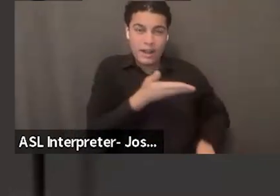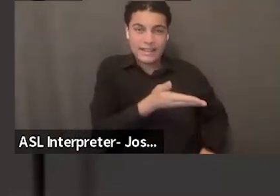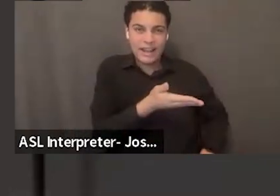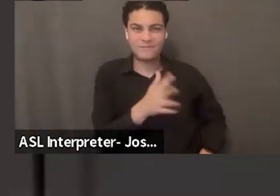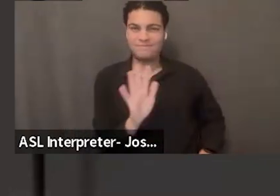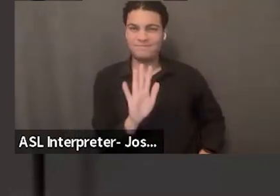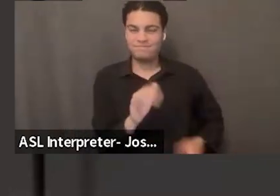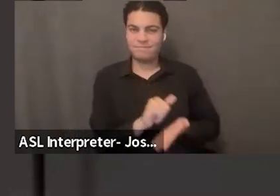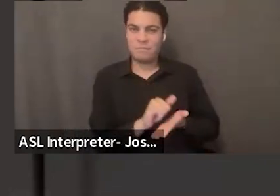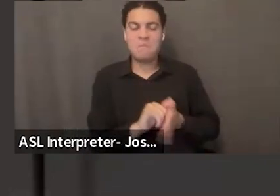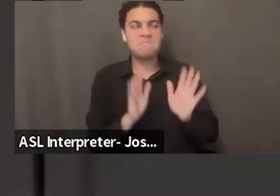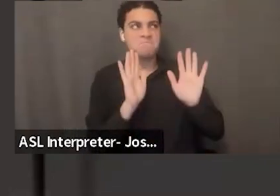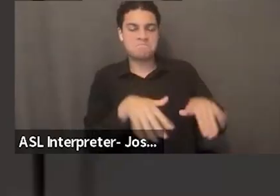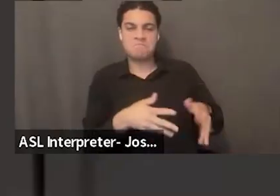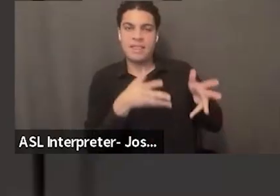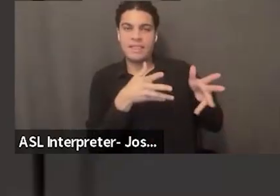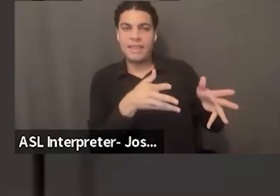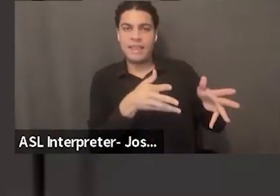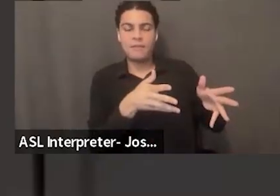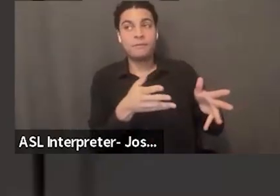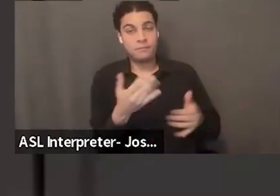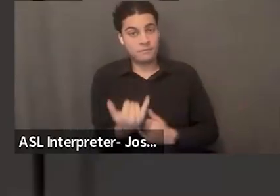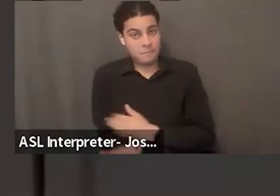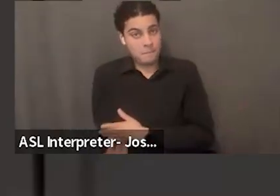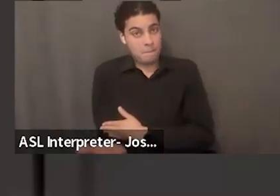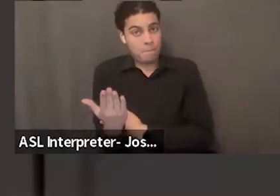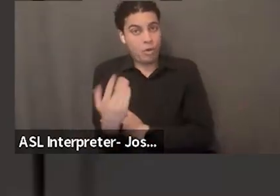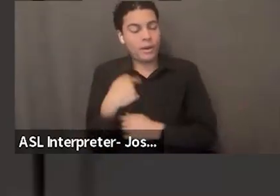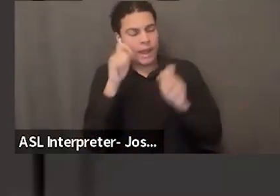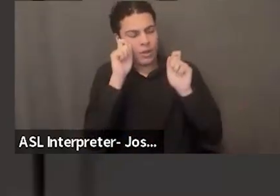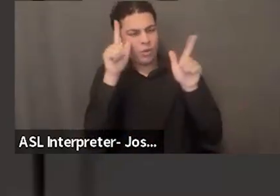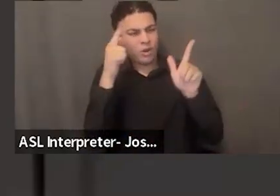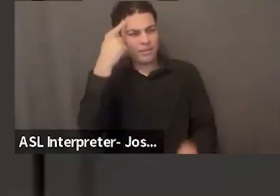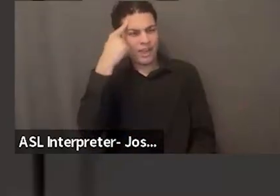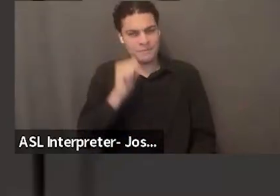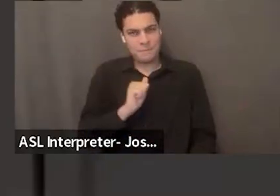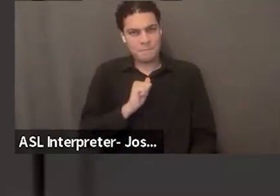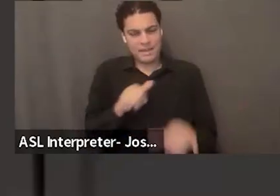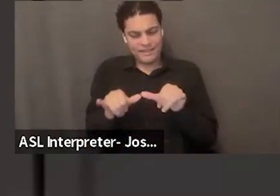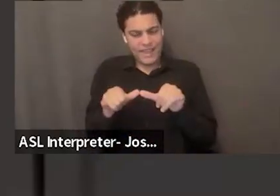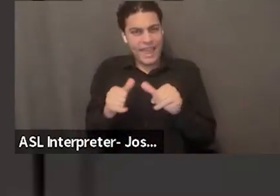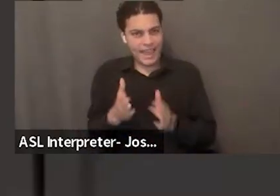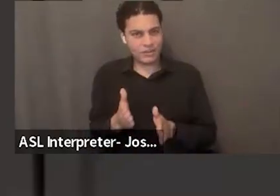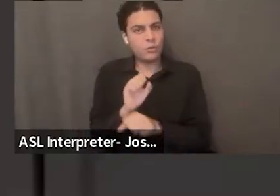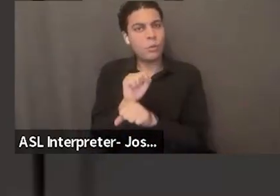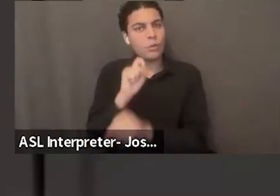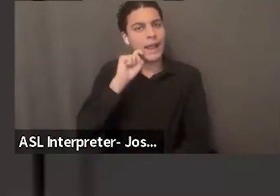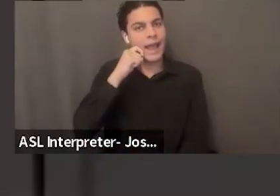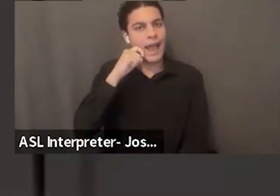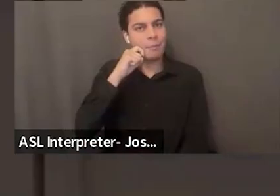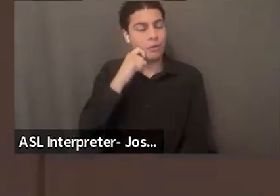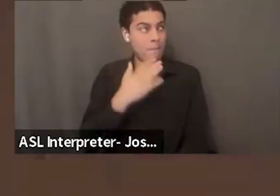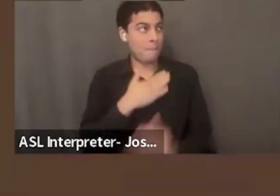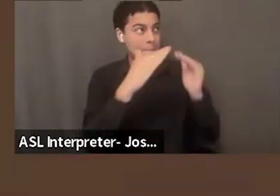me, managing a division at Apple with 37 patents, doesn't even have a smart home, who does?